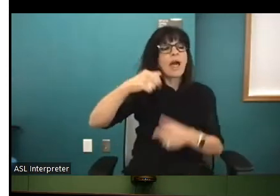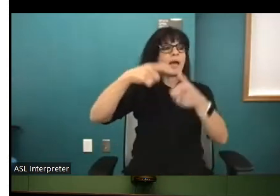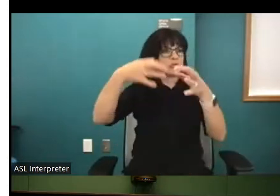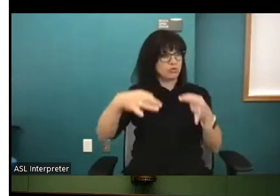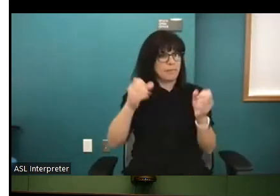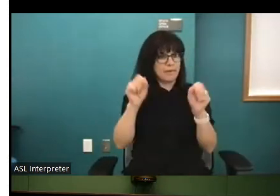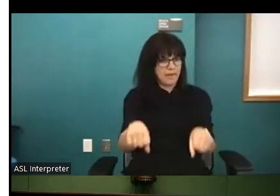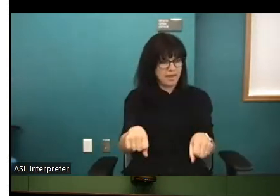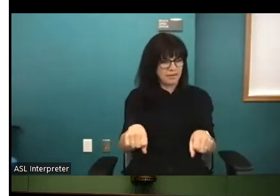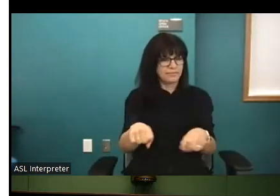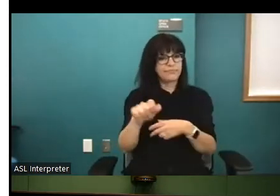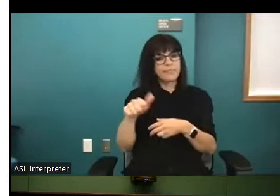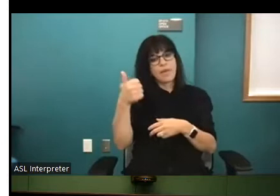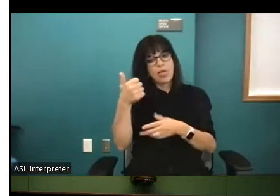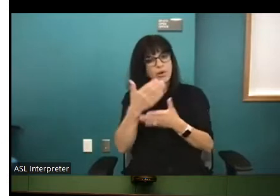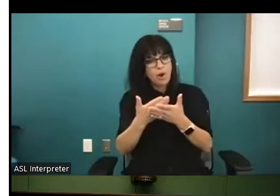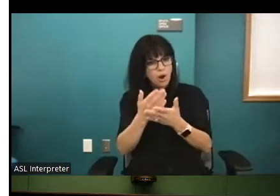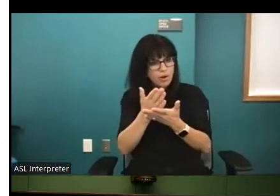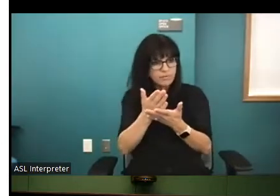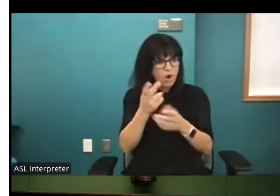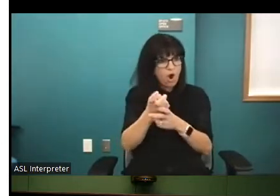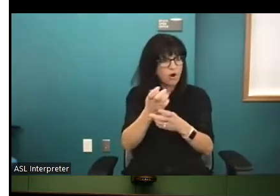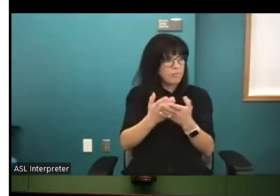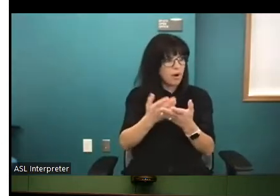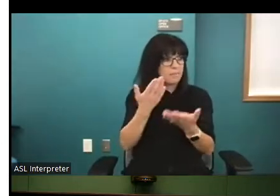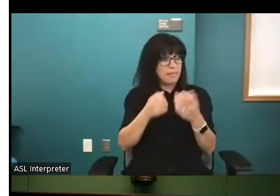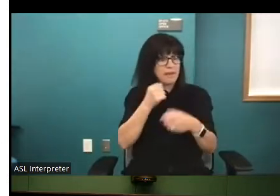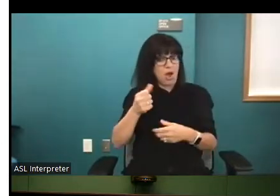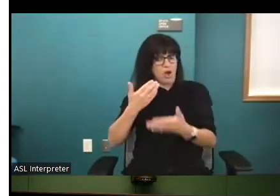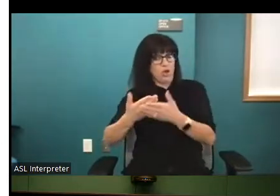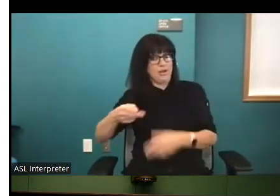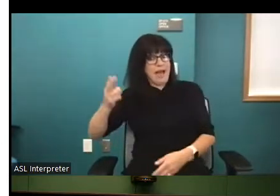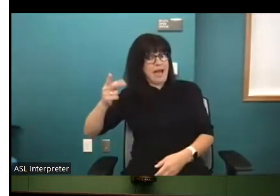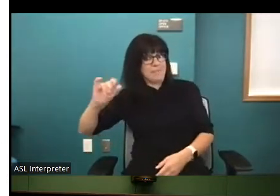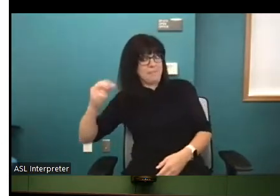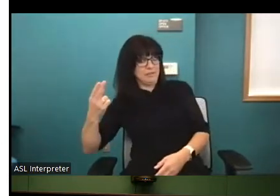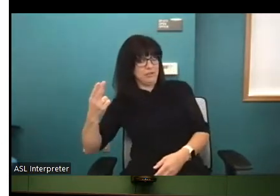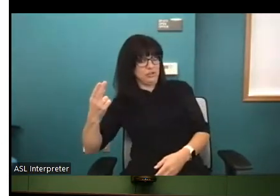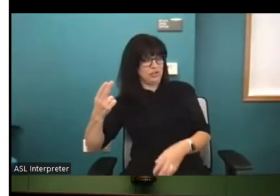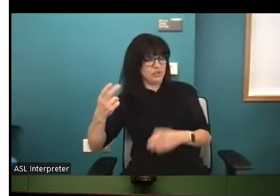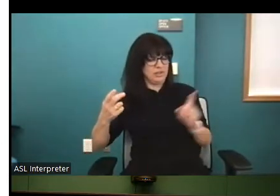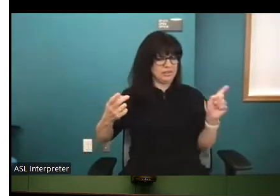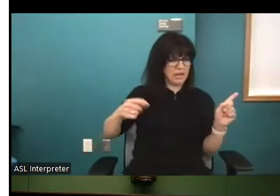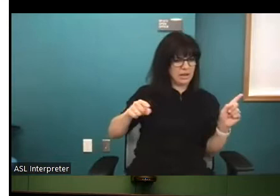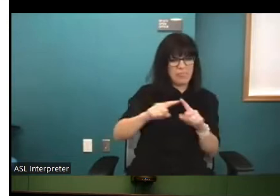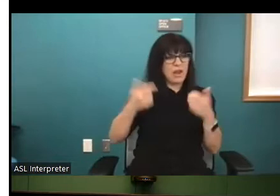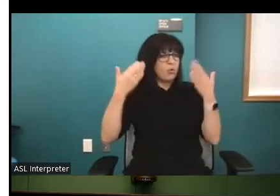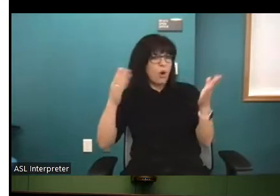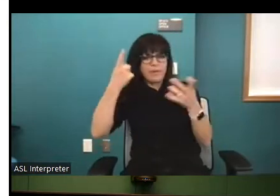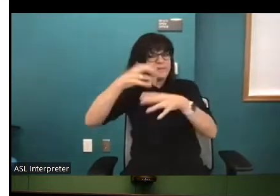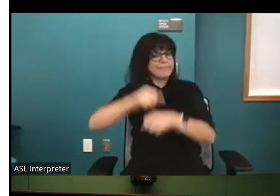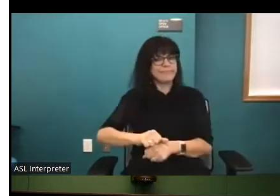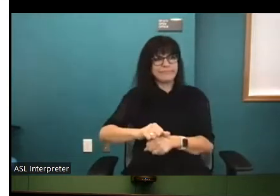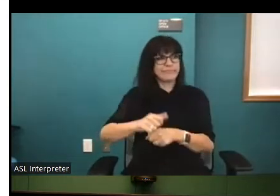to you. But then the other hard part is they might not have great high pitch on this side, but they don't know that because that's normal to them. Right. So that's where